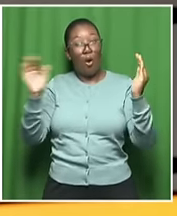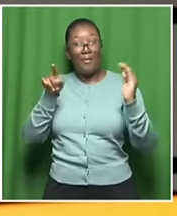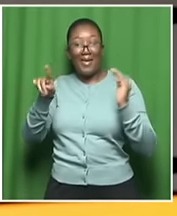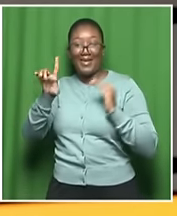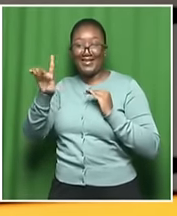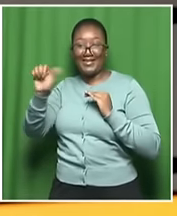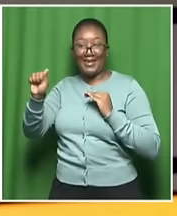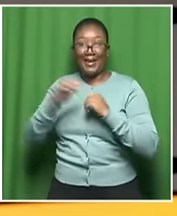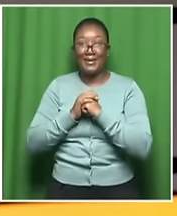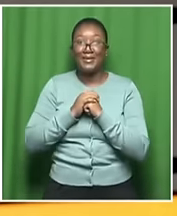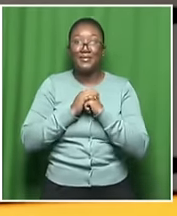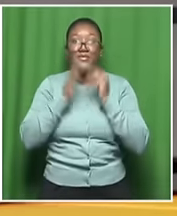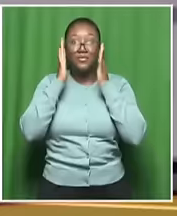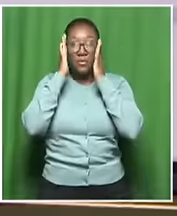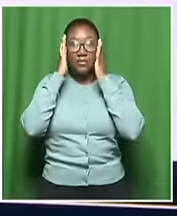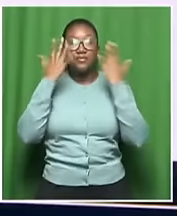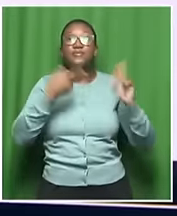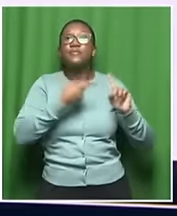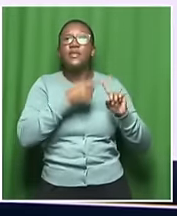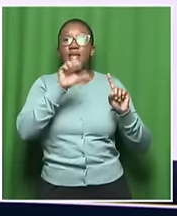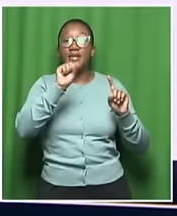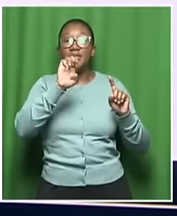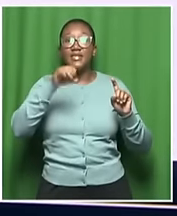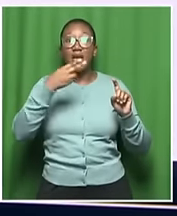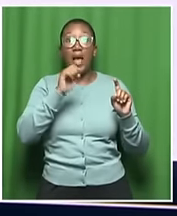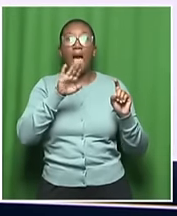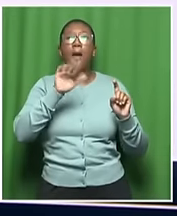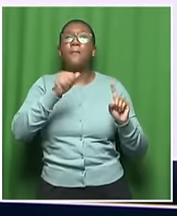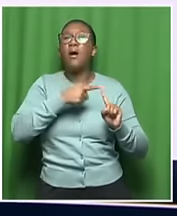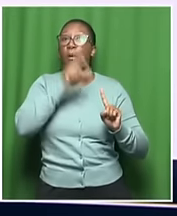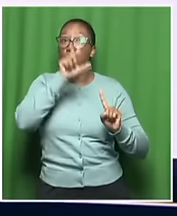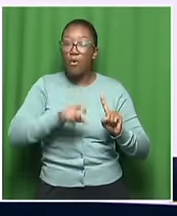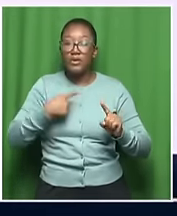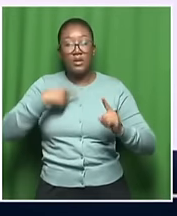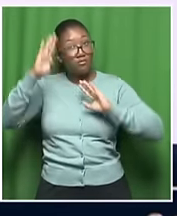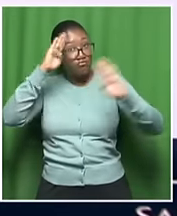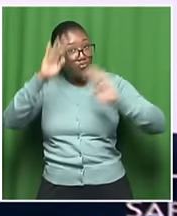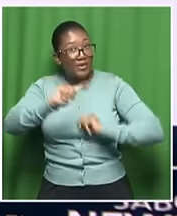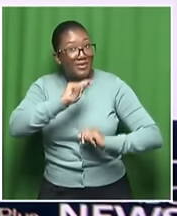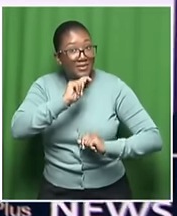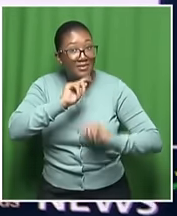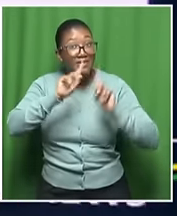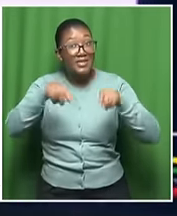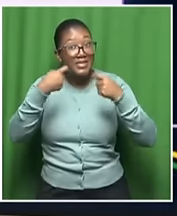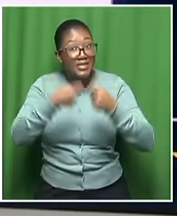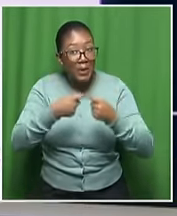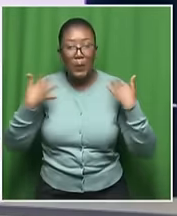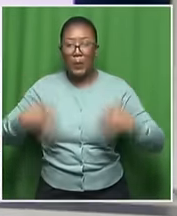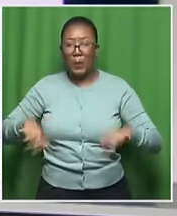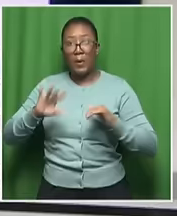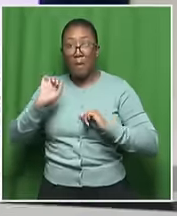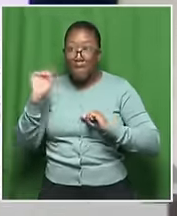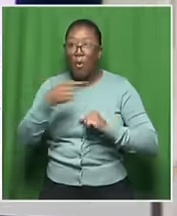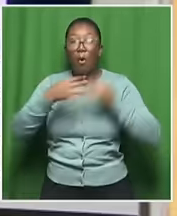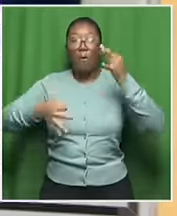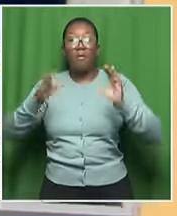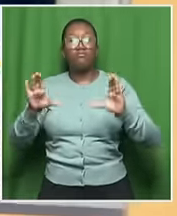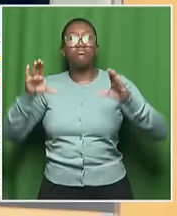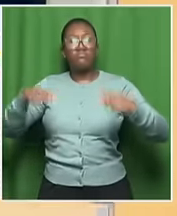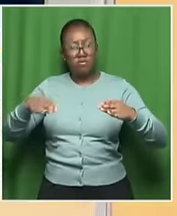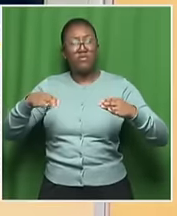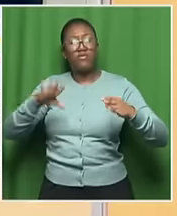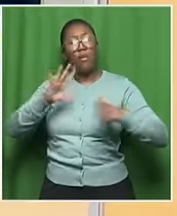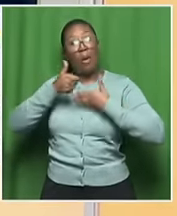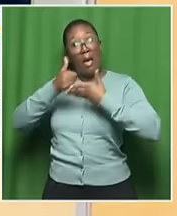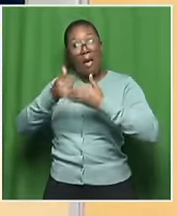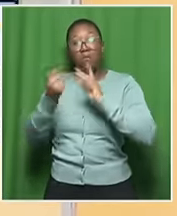All right. This one's from Sichaba. Sichaba says, morning team, each and every political party needs to change South Africans'